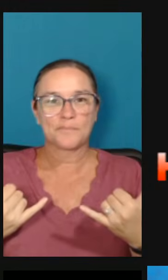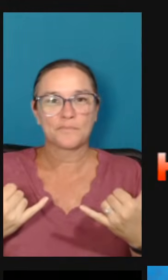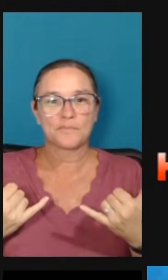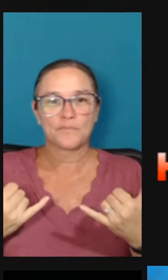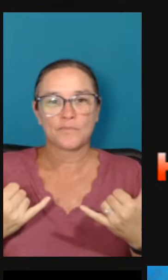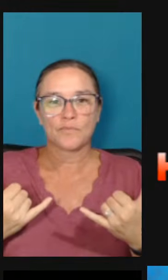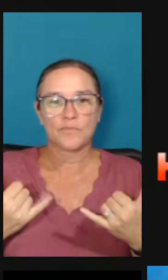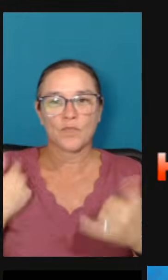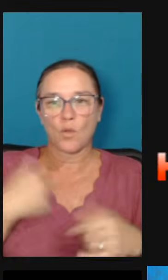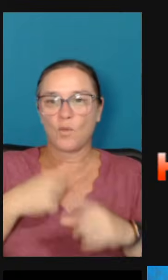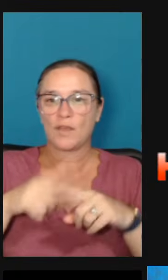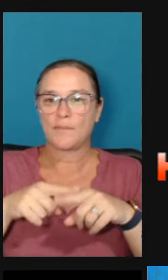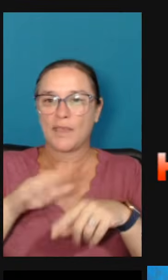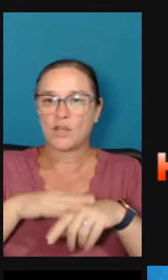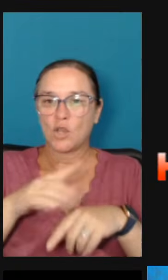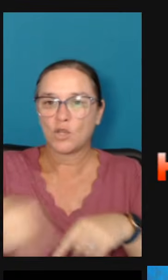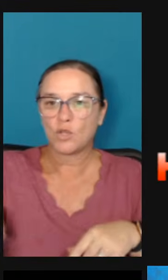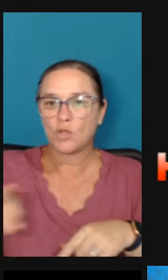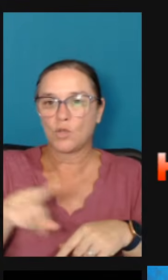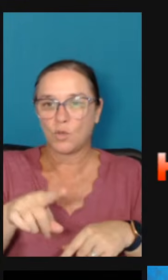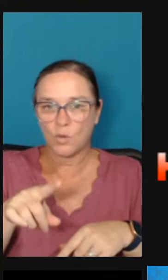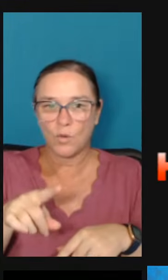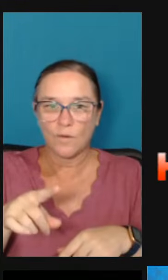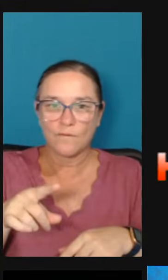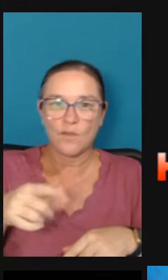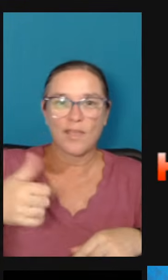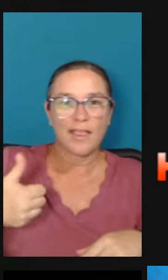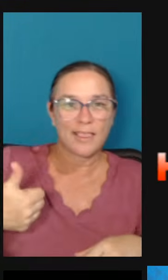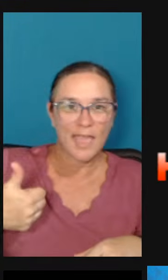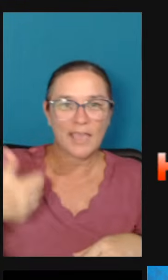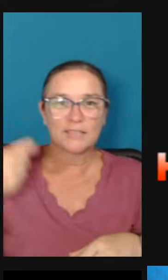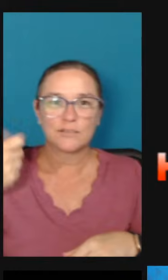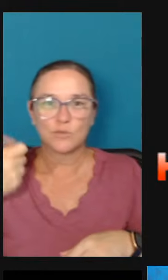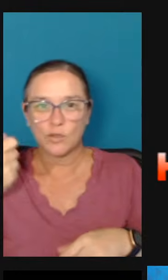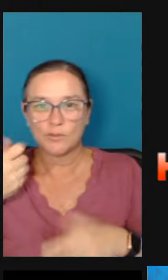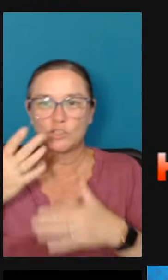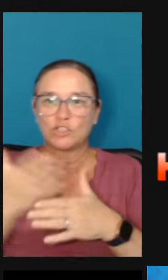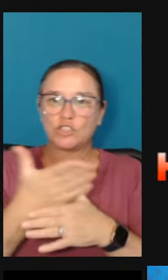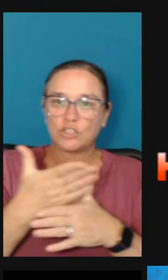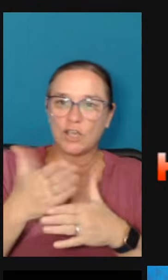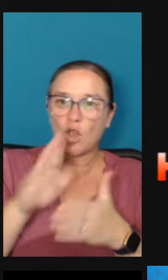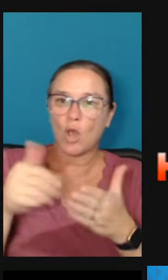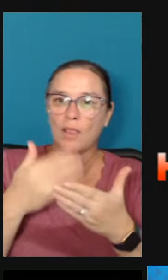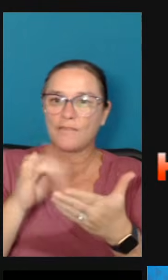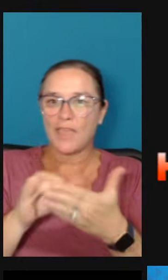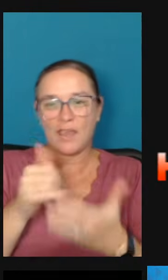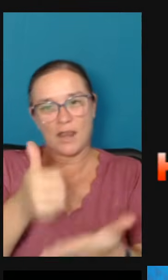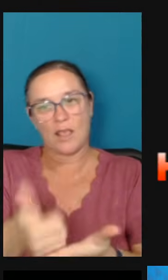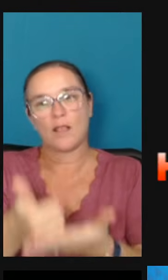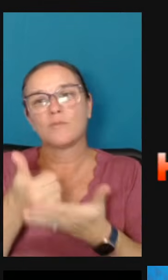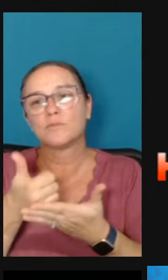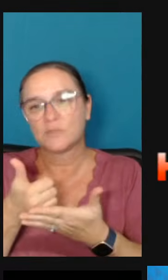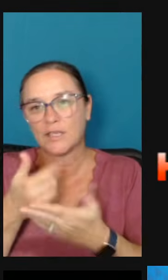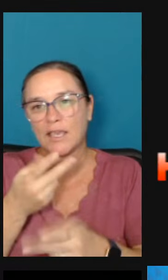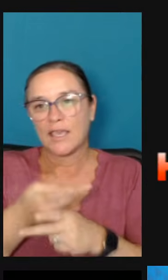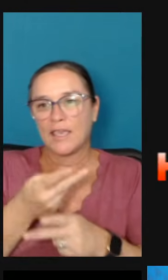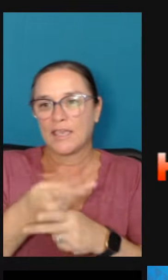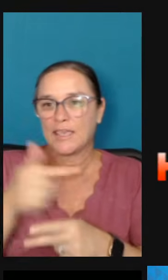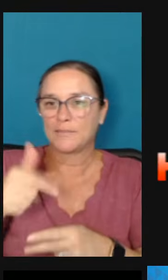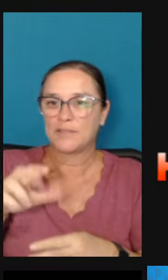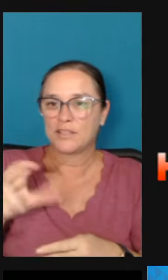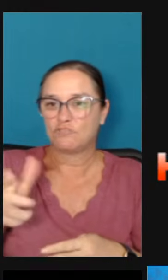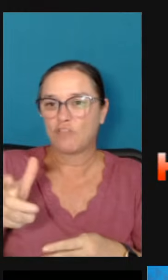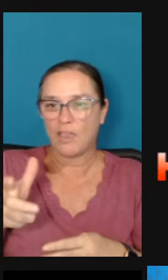rely on viewers like you to come through. The likes, the subscriptions, the shares, all that stuff really does help keep this channel going and